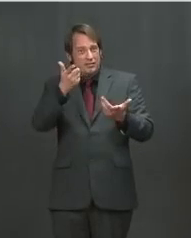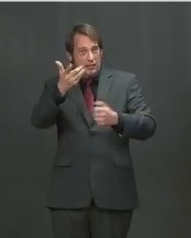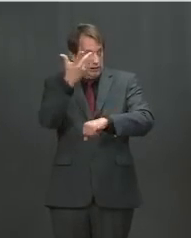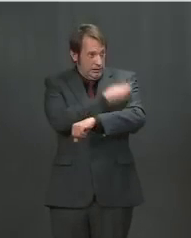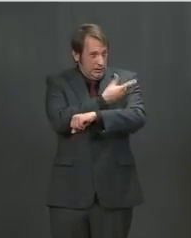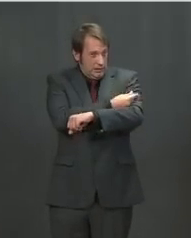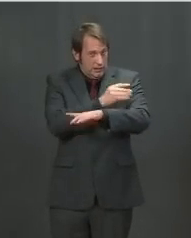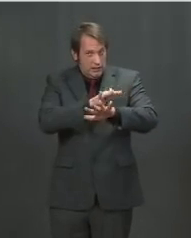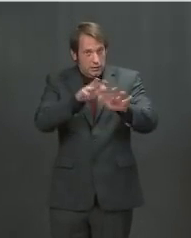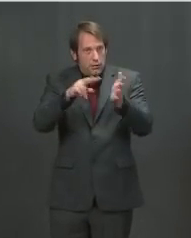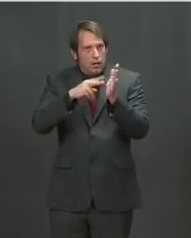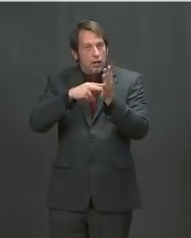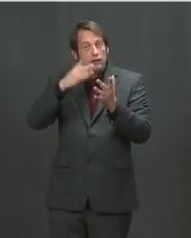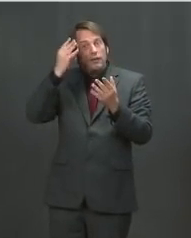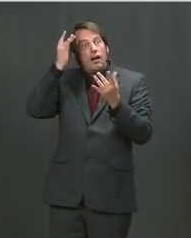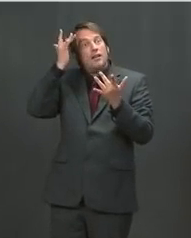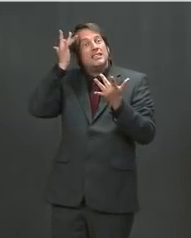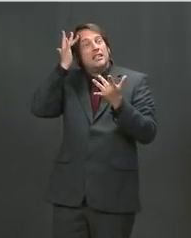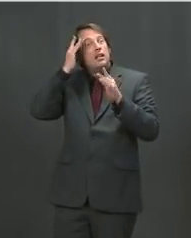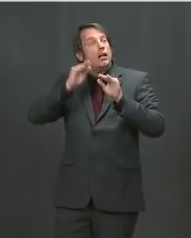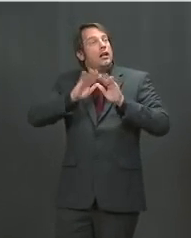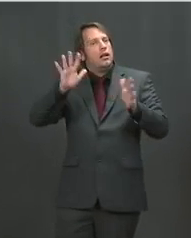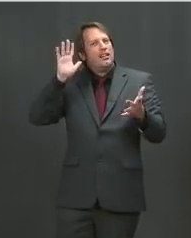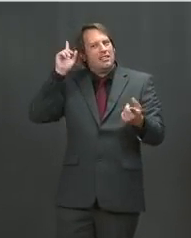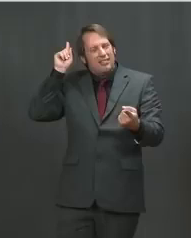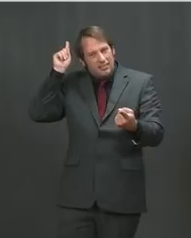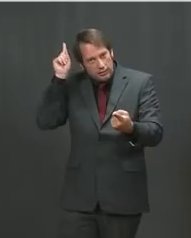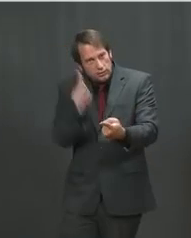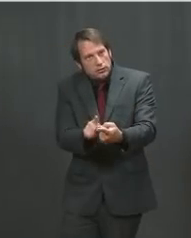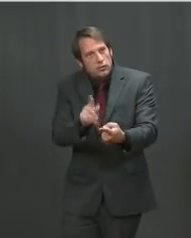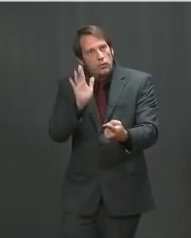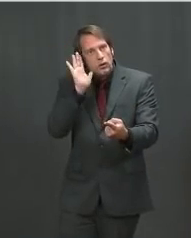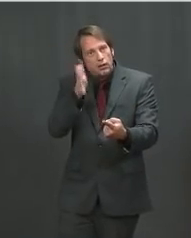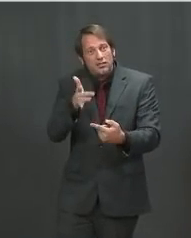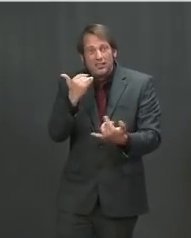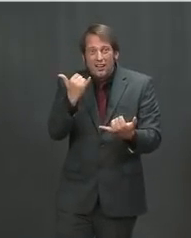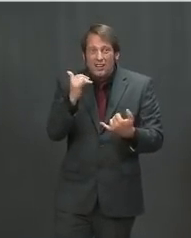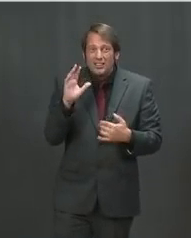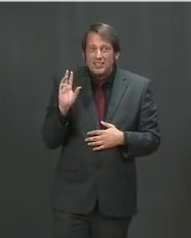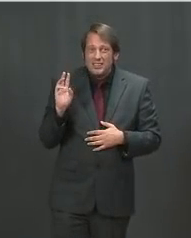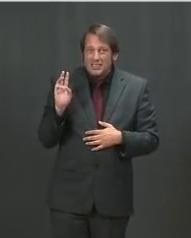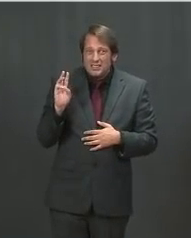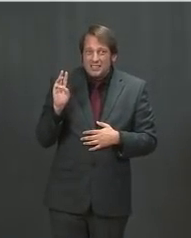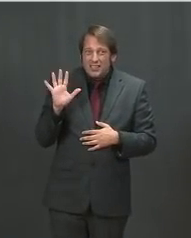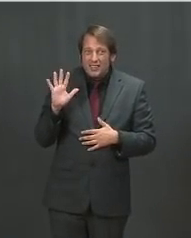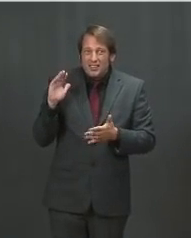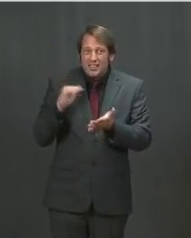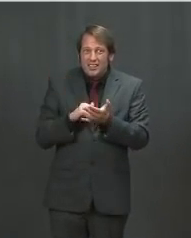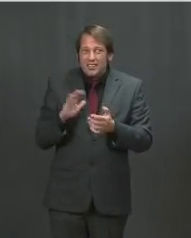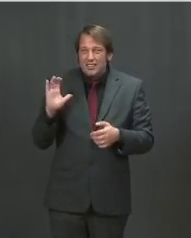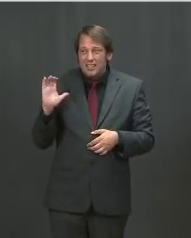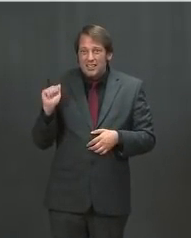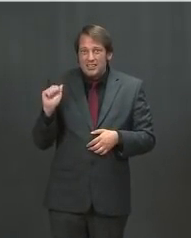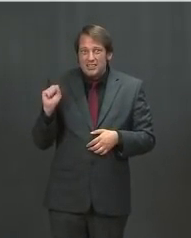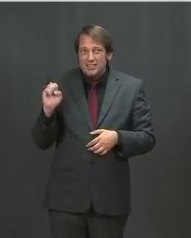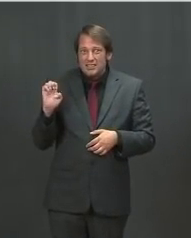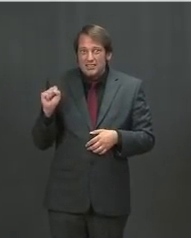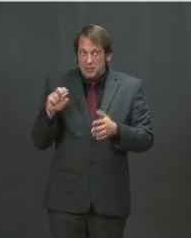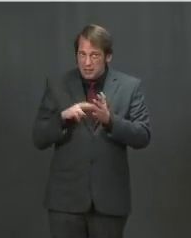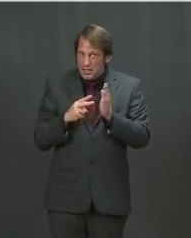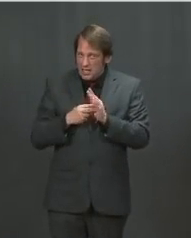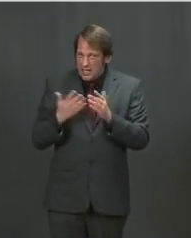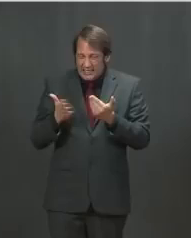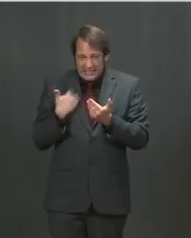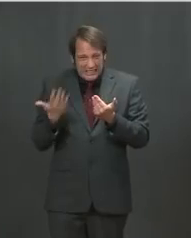circulating. 65,000 cases, that's 65,000 opportunities for mutations to occur, for more variants to